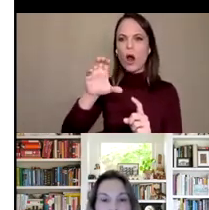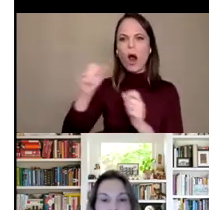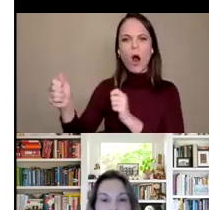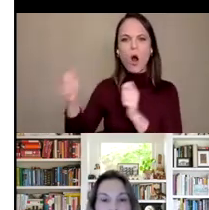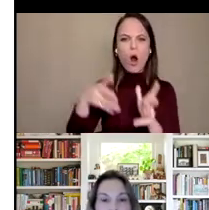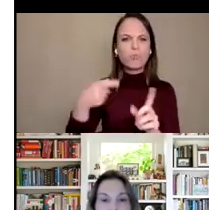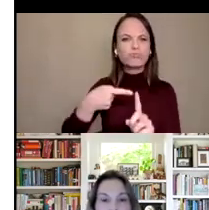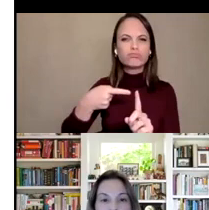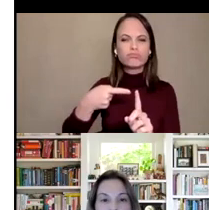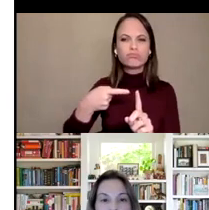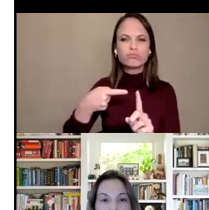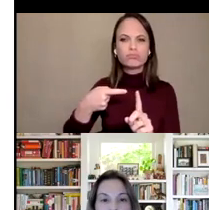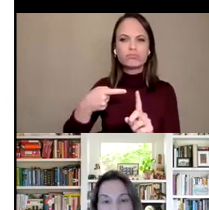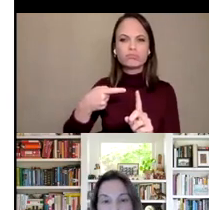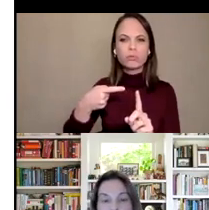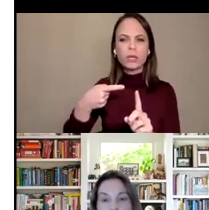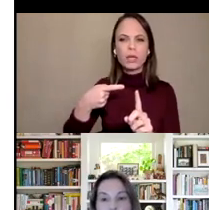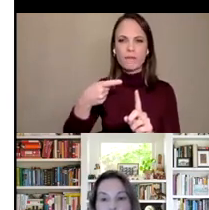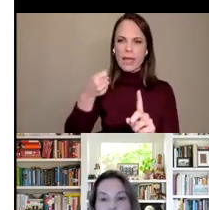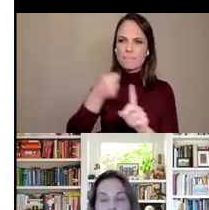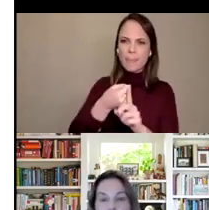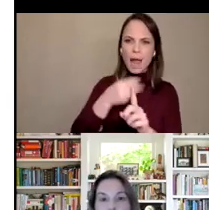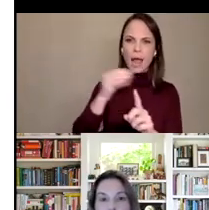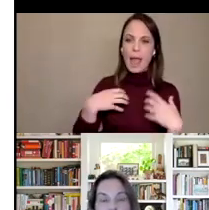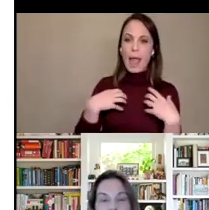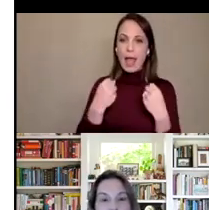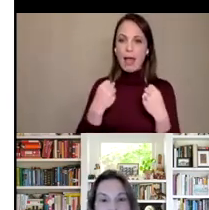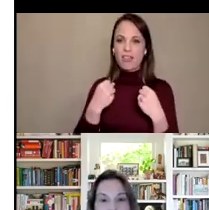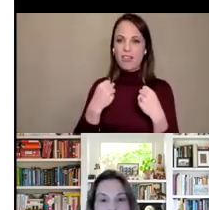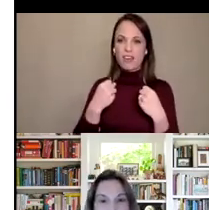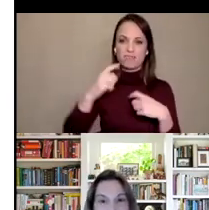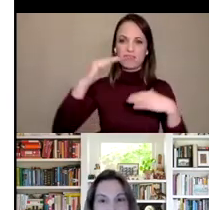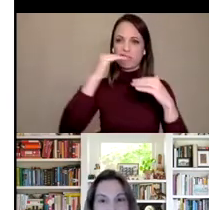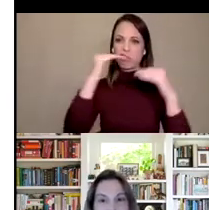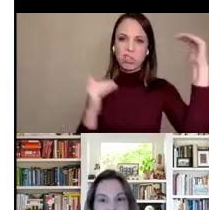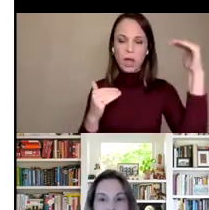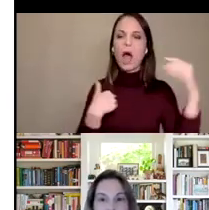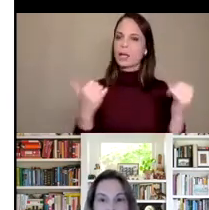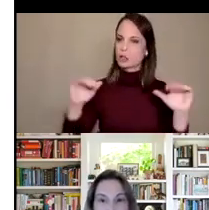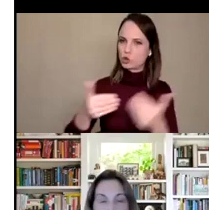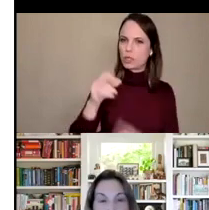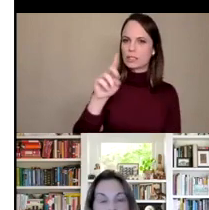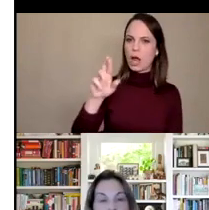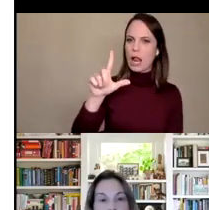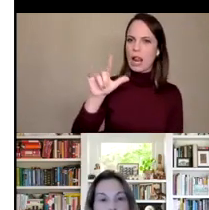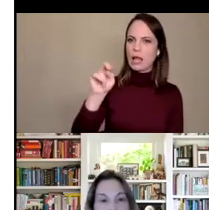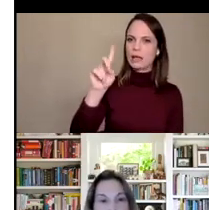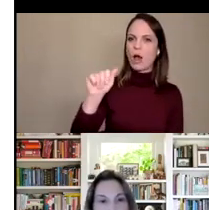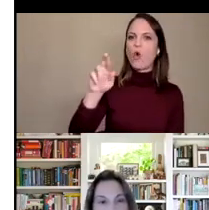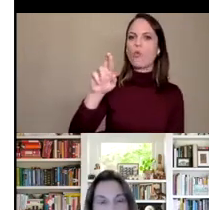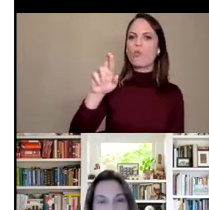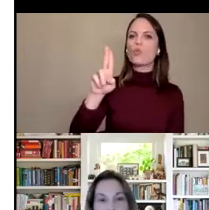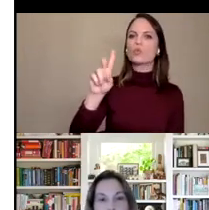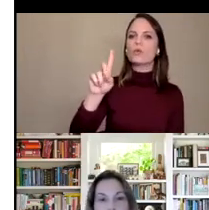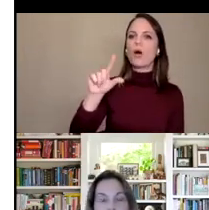of health impacts and health disparities. So I'd like to introduce Dr. Linda Rudolph, who has